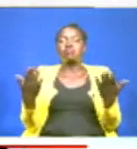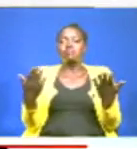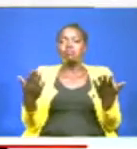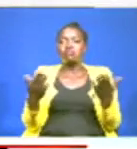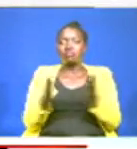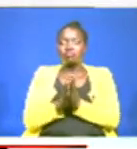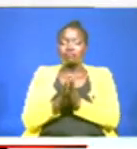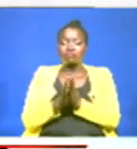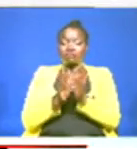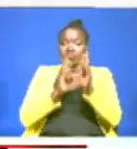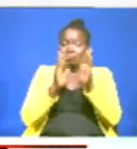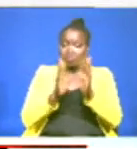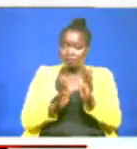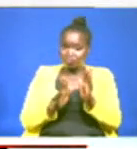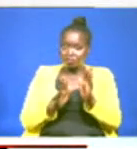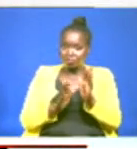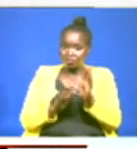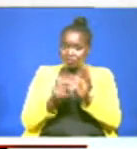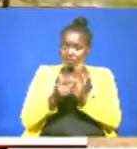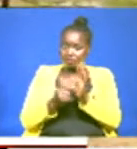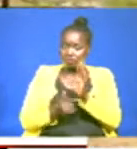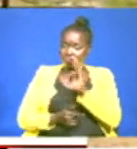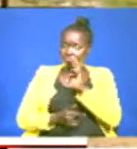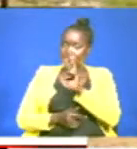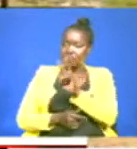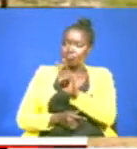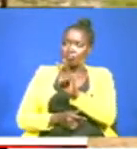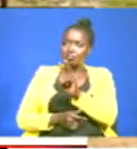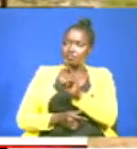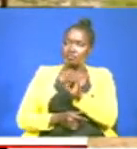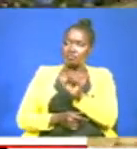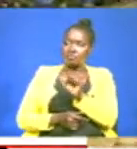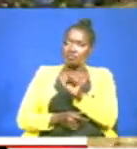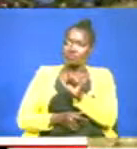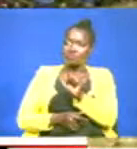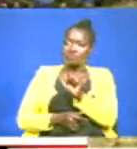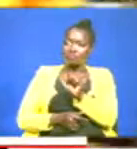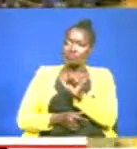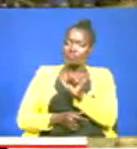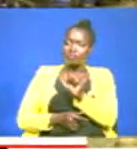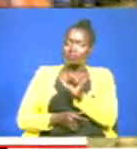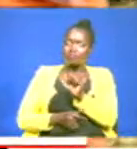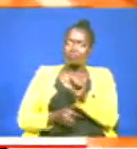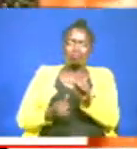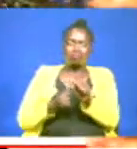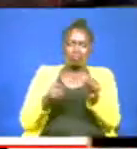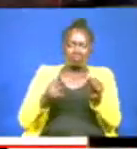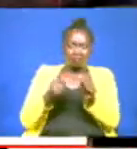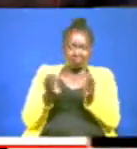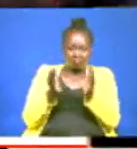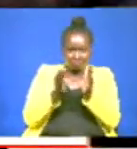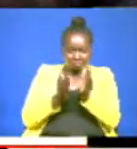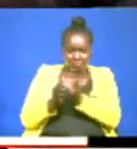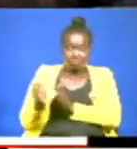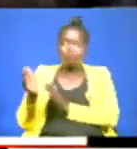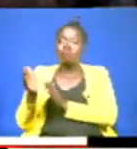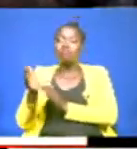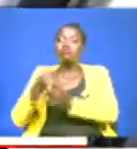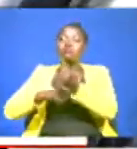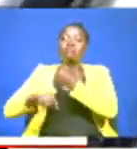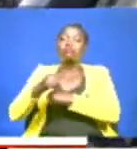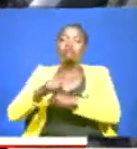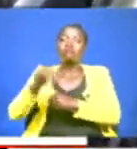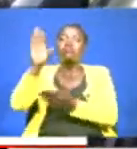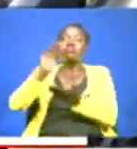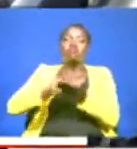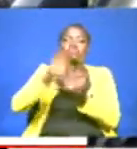Chumba is on Crime Watch. In a well-calculated move, an unknown number of robbers attacked a supermarket in